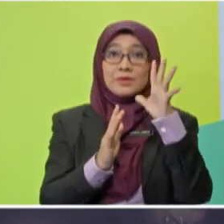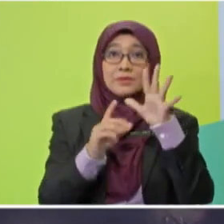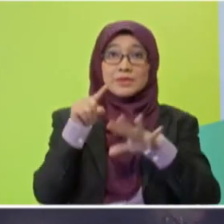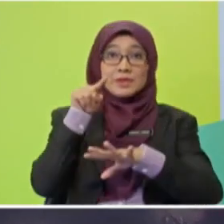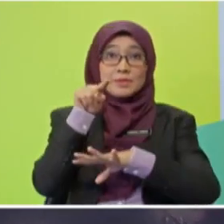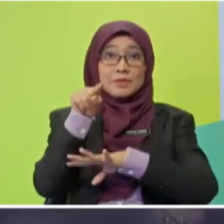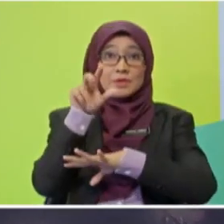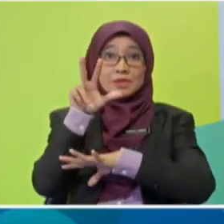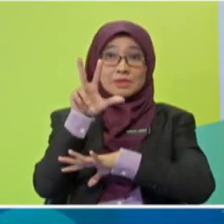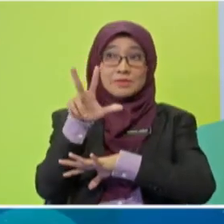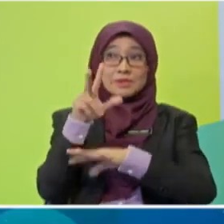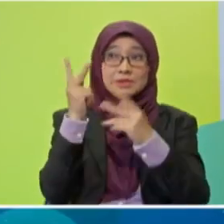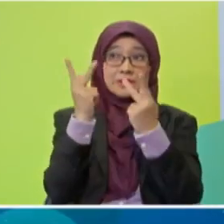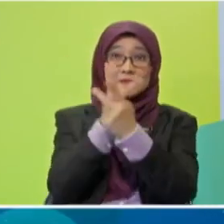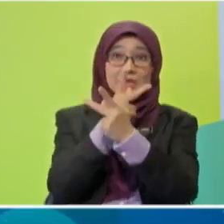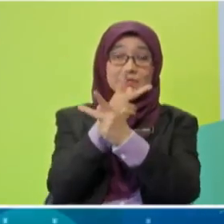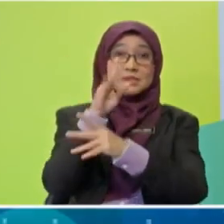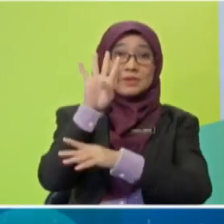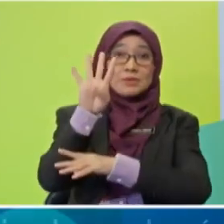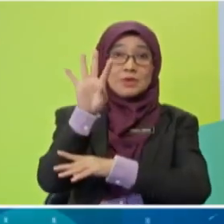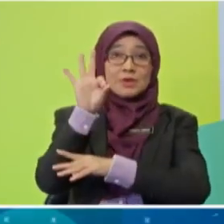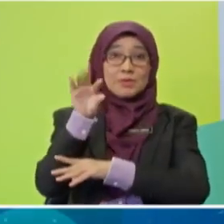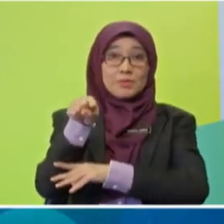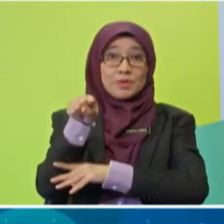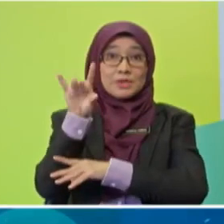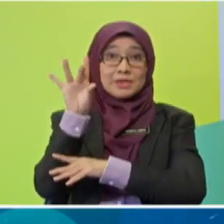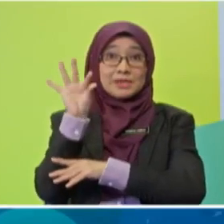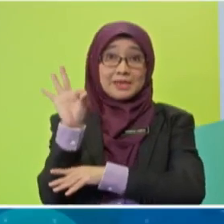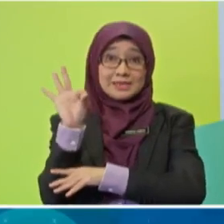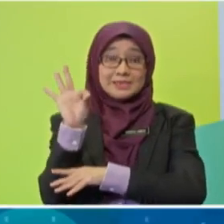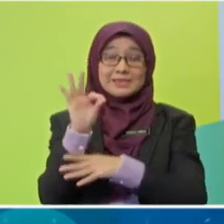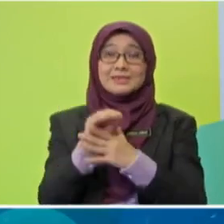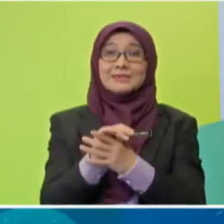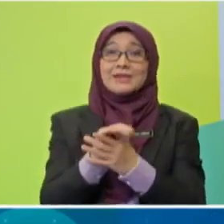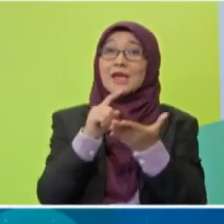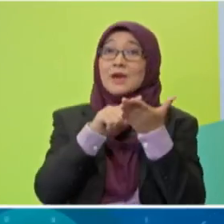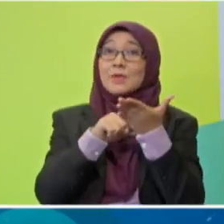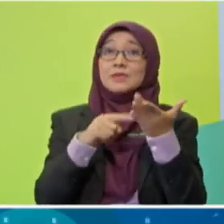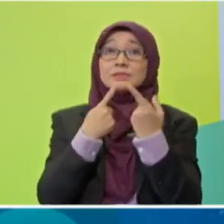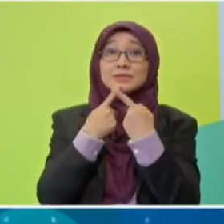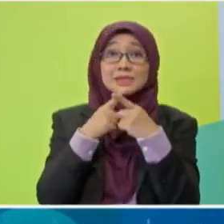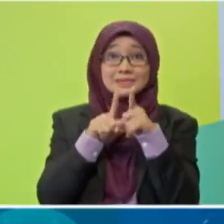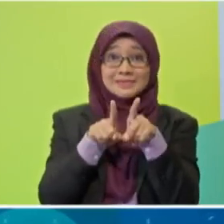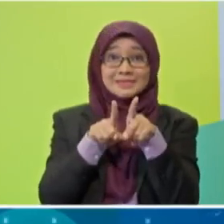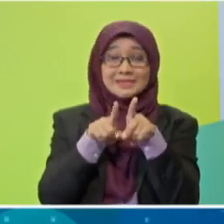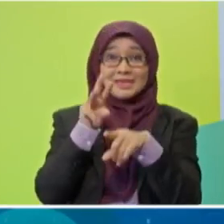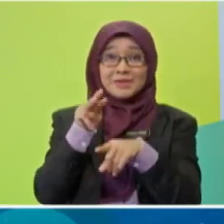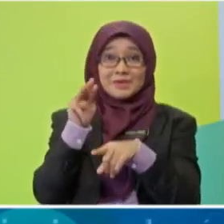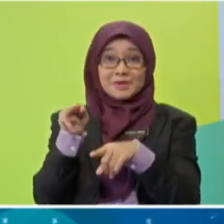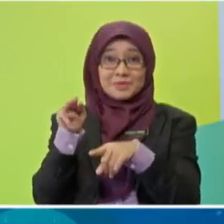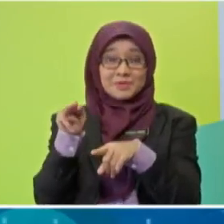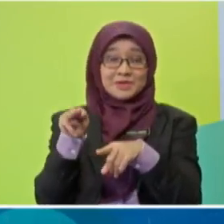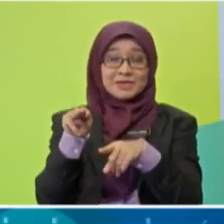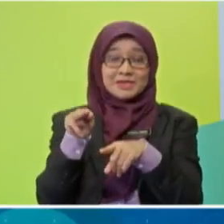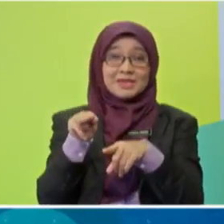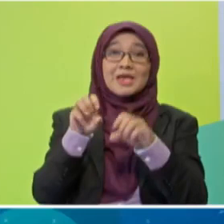Kids out there? So we have the first question. Yes. 15.3 times 4.9. Just raise your